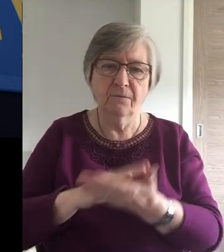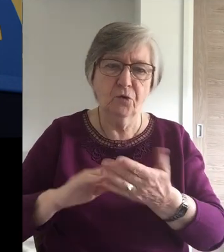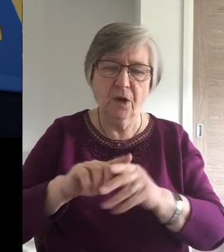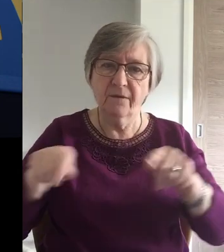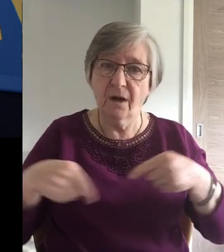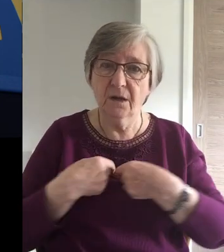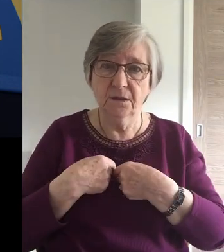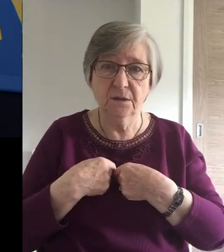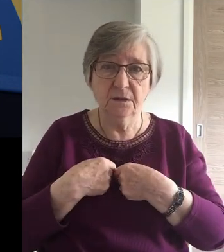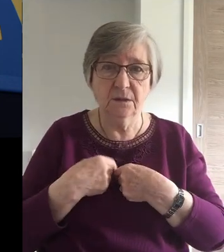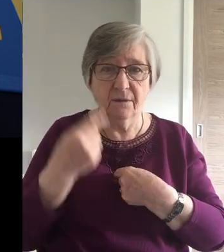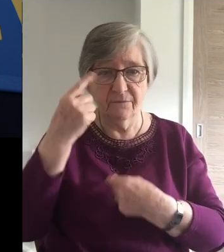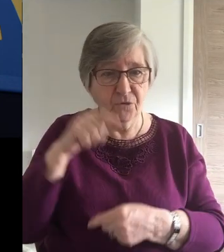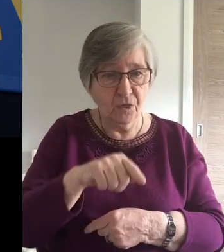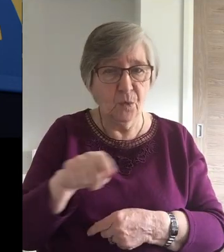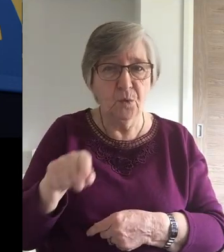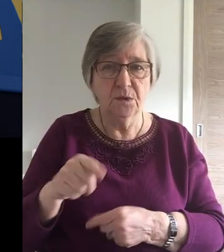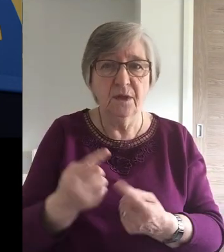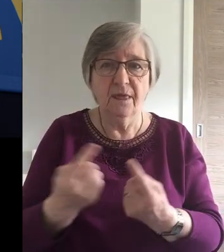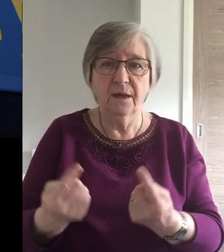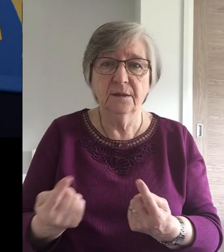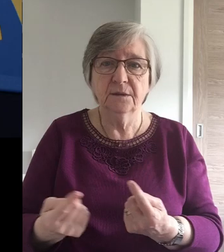Forgive us when we've been like that.